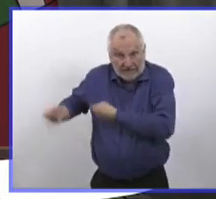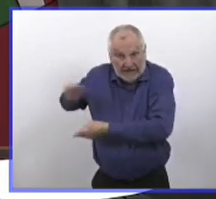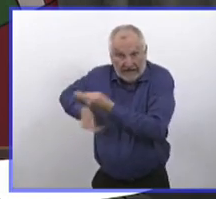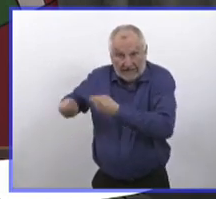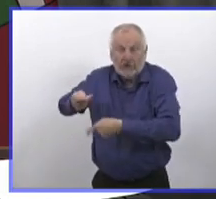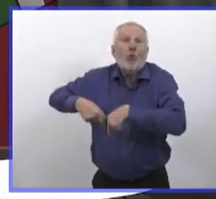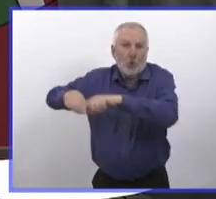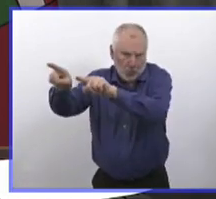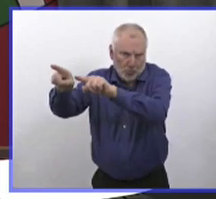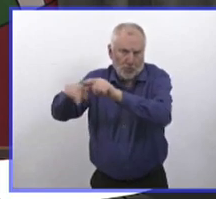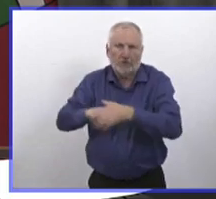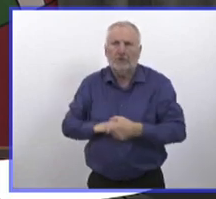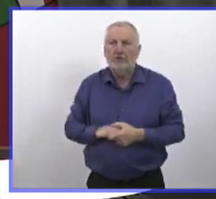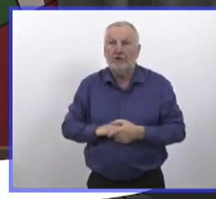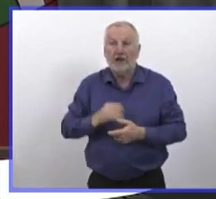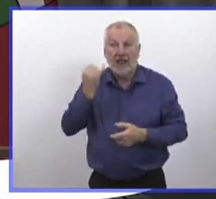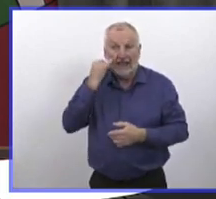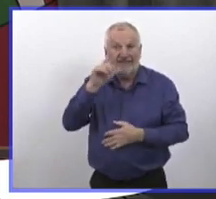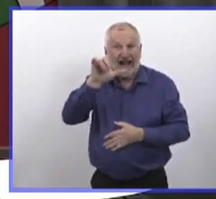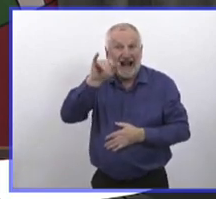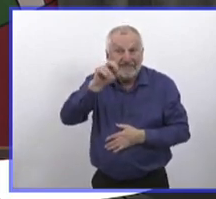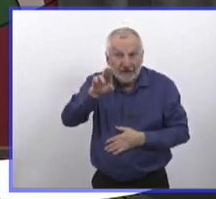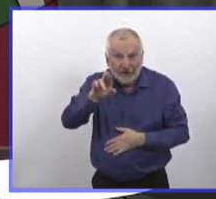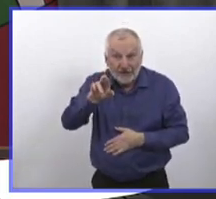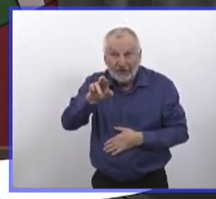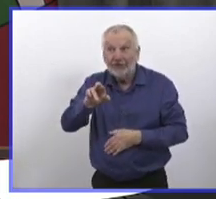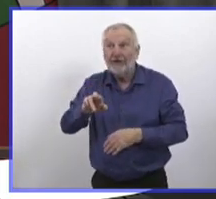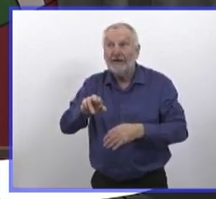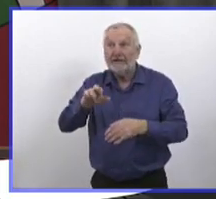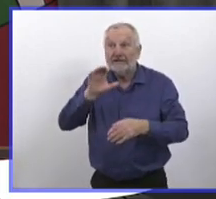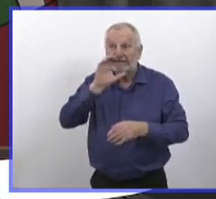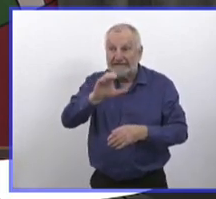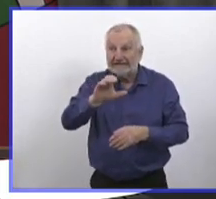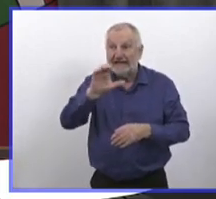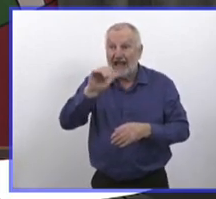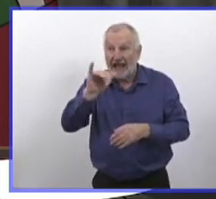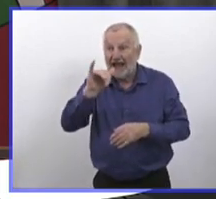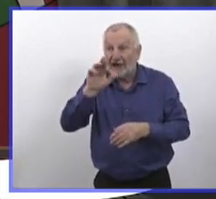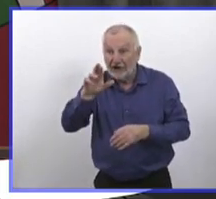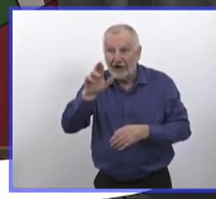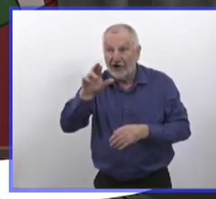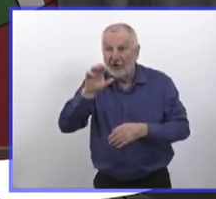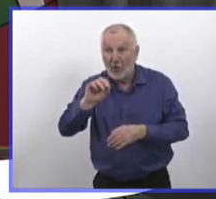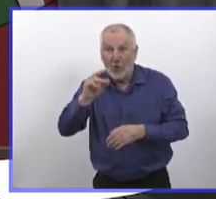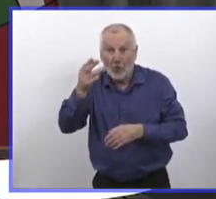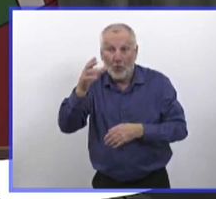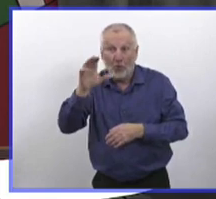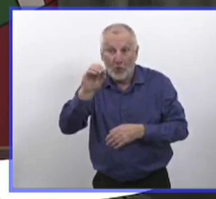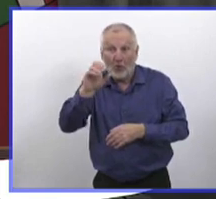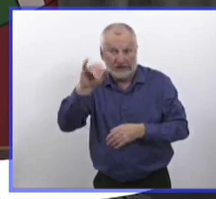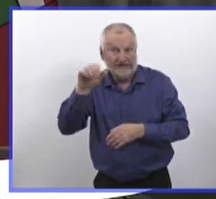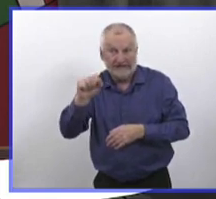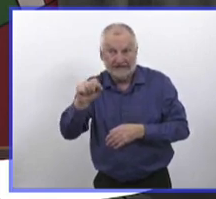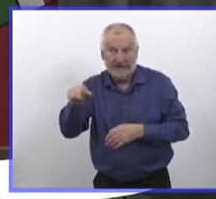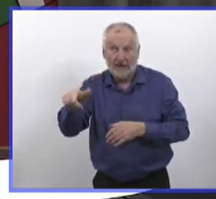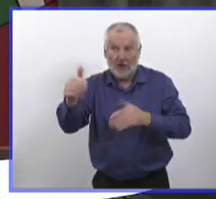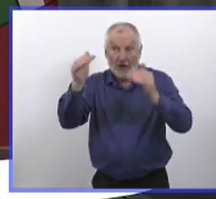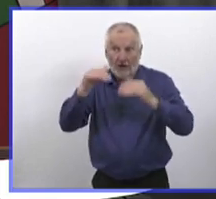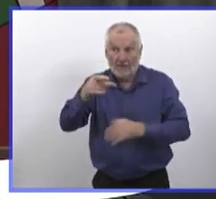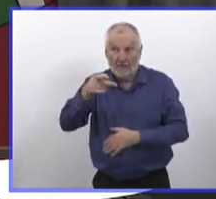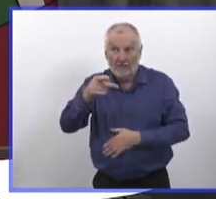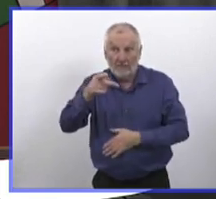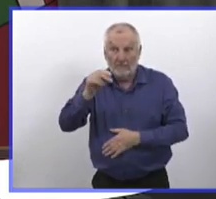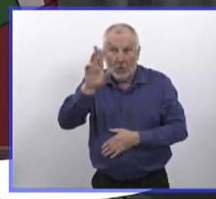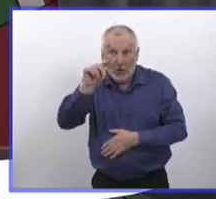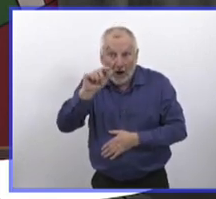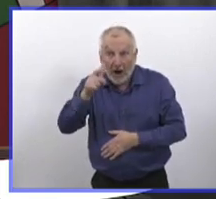of severe liver conditions, that is cirrhosis or portal hypertension, a small list of severe heart